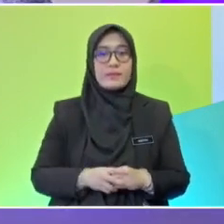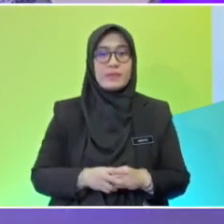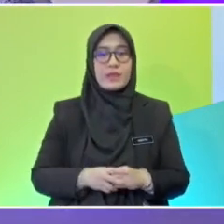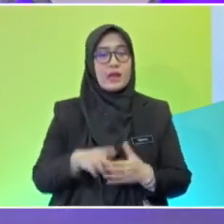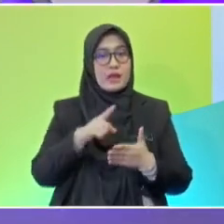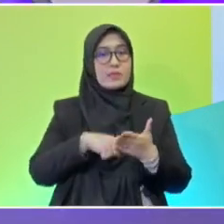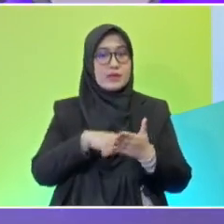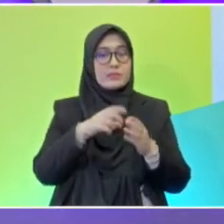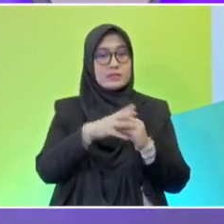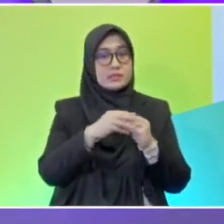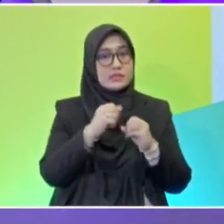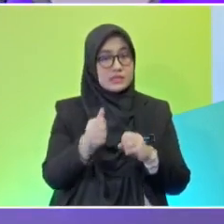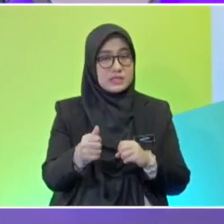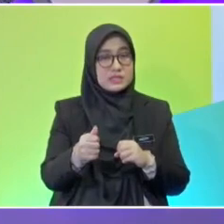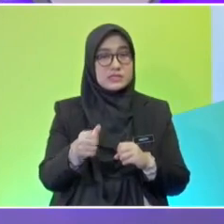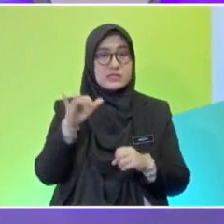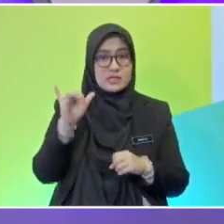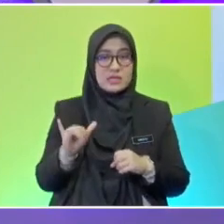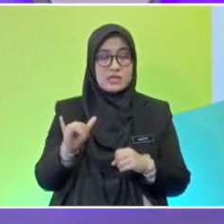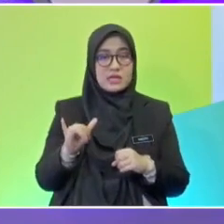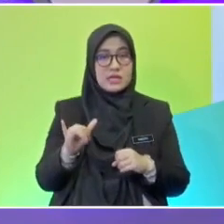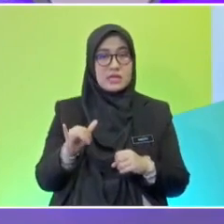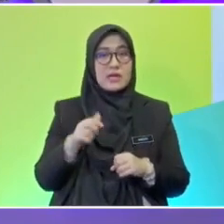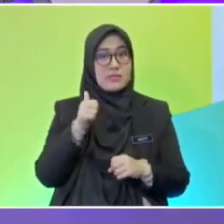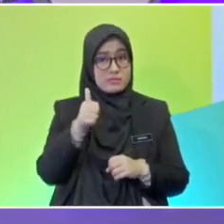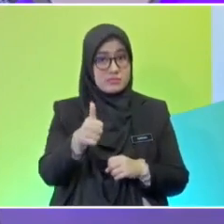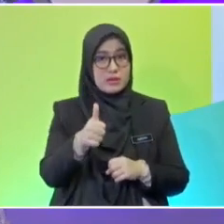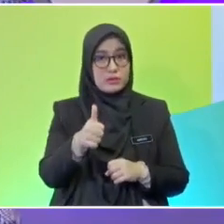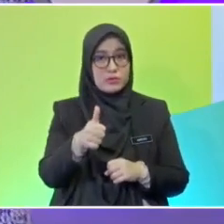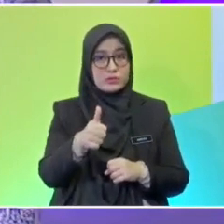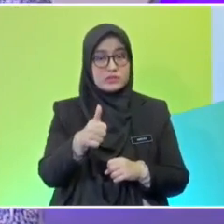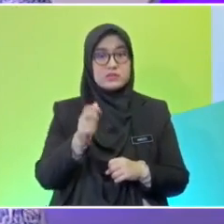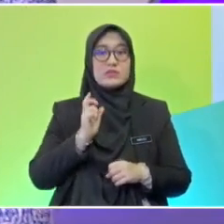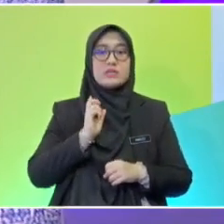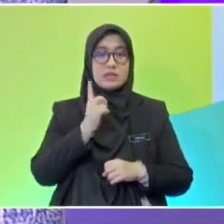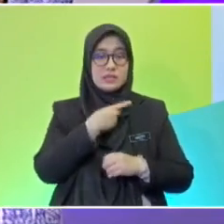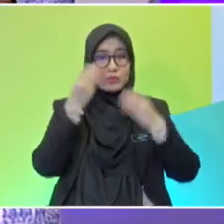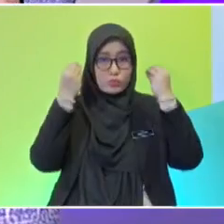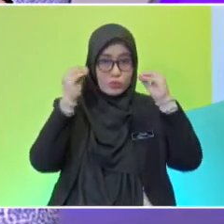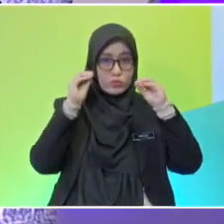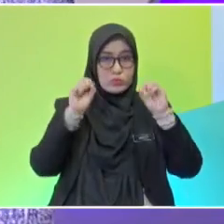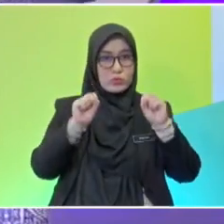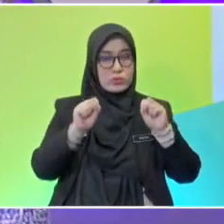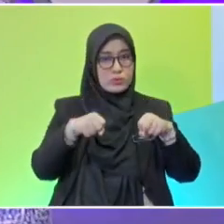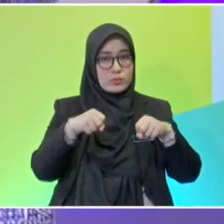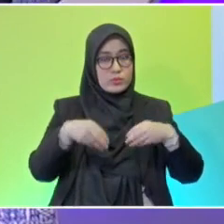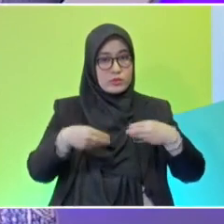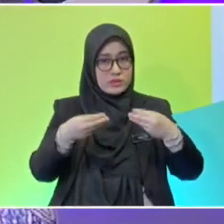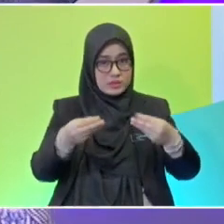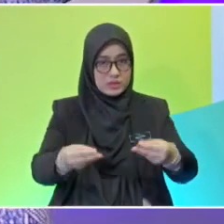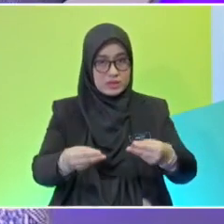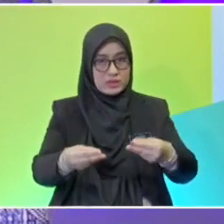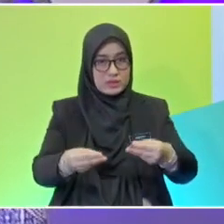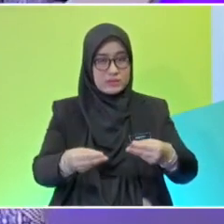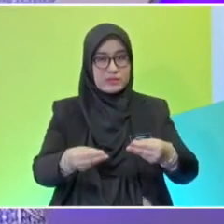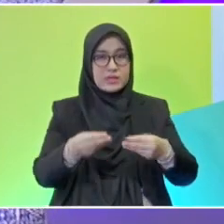skills that they show, learning, how to learn skills, finding information from text by highlighting. All of this can be